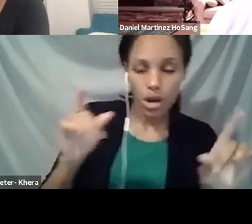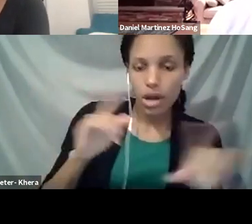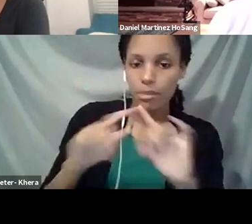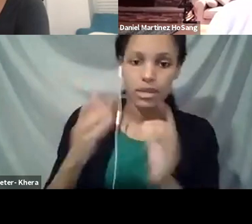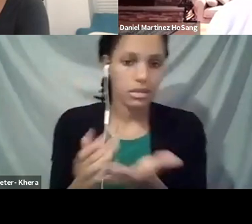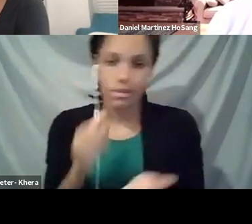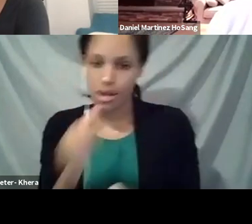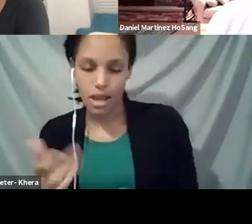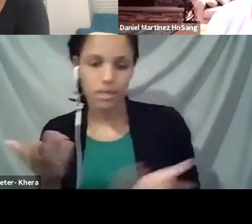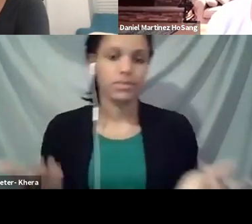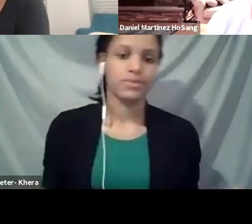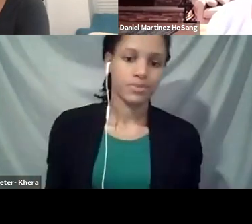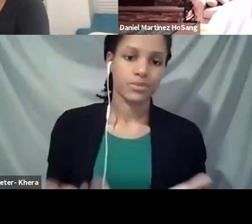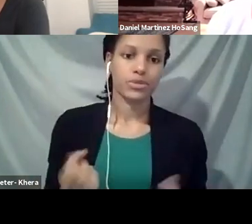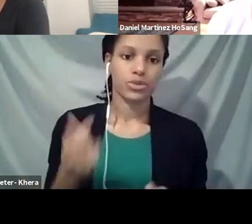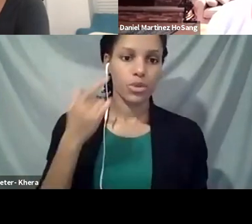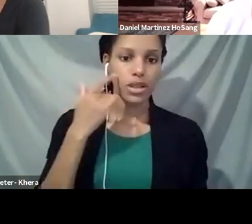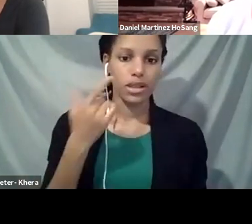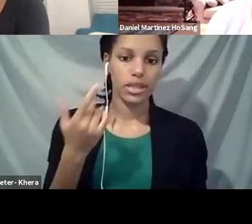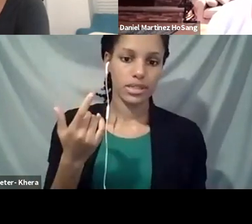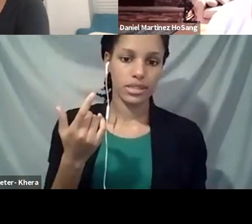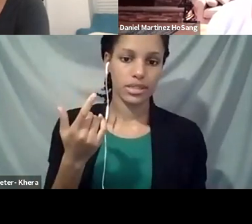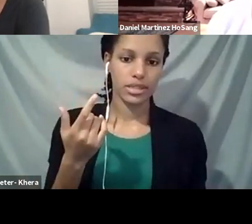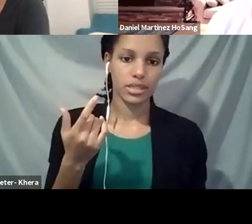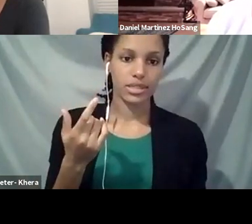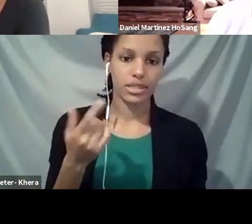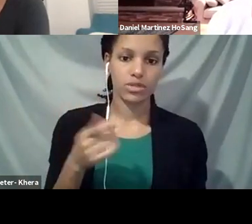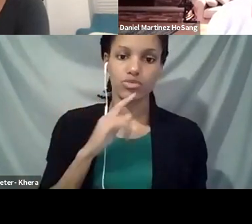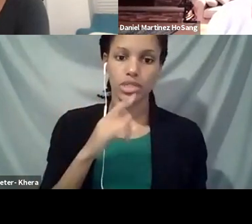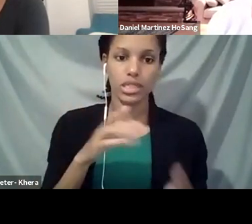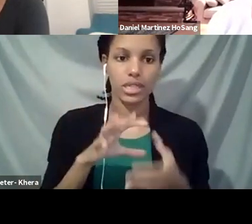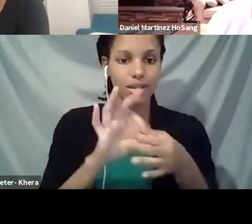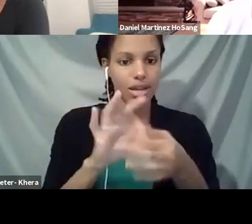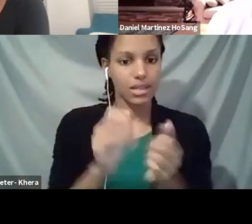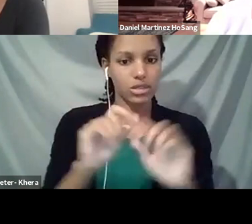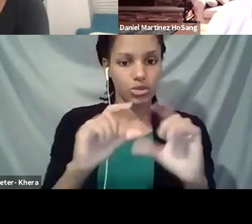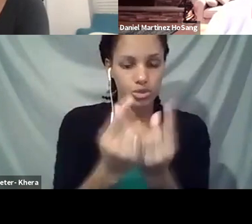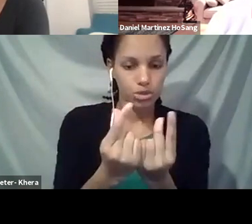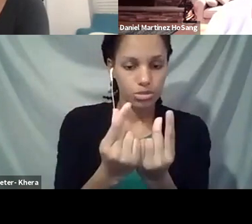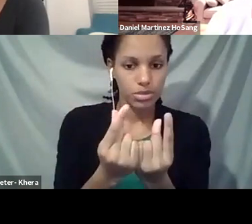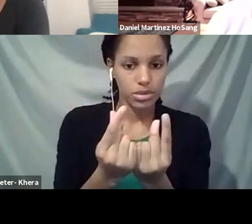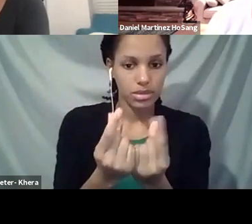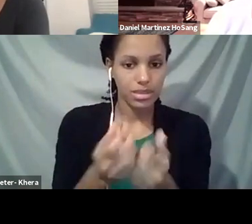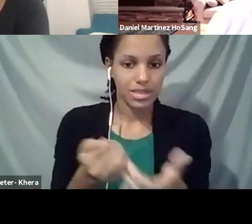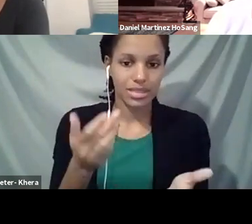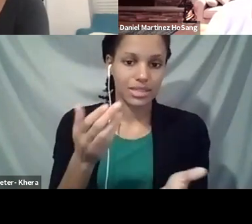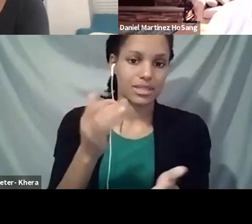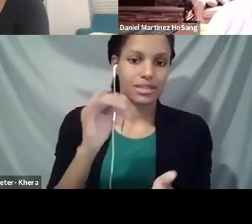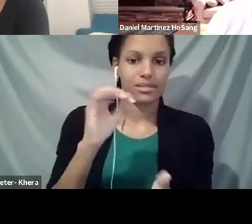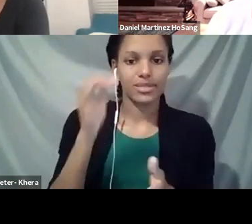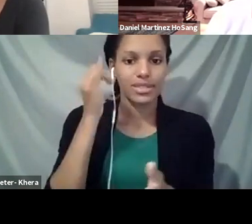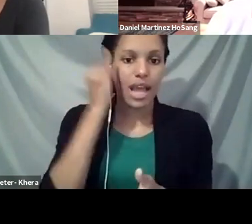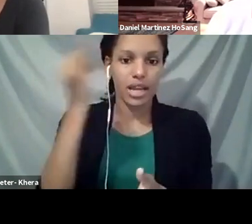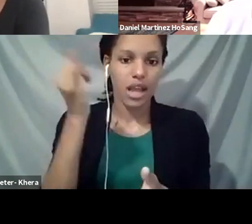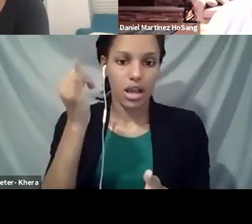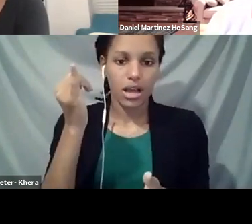weren't. And so I think, you know, what really bonds these groups, as Professor HoSang said, is ideology. It's the way that, you